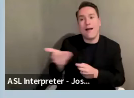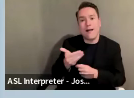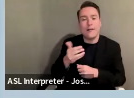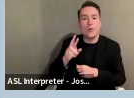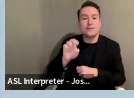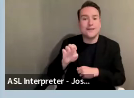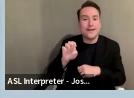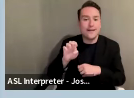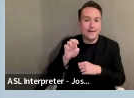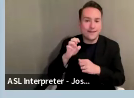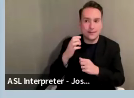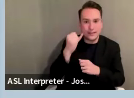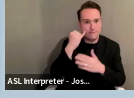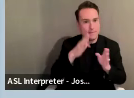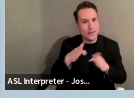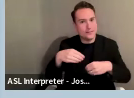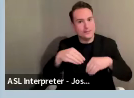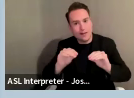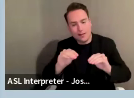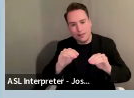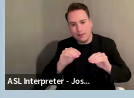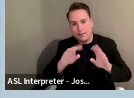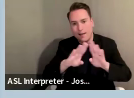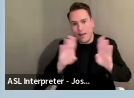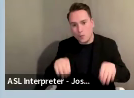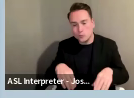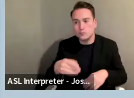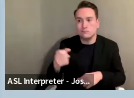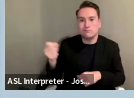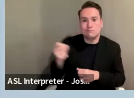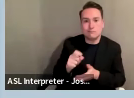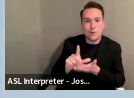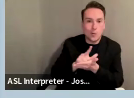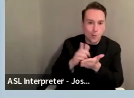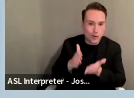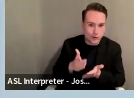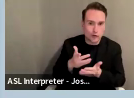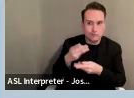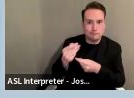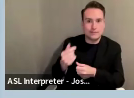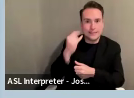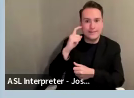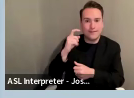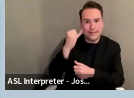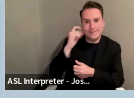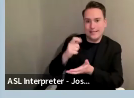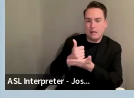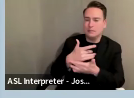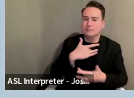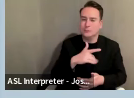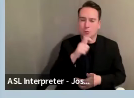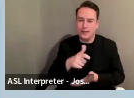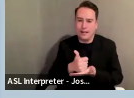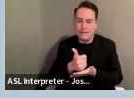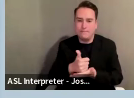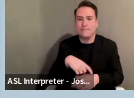is going to be sold, hire a lawyer if they need help, but oftentimes they don't need help. So they can hire people and they're not